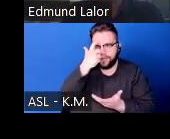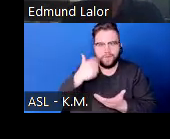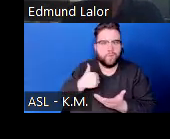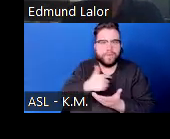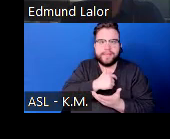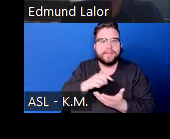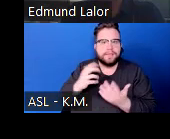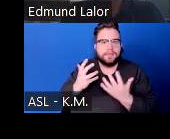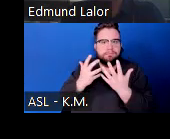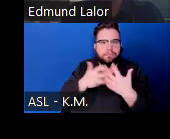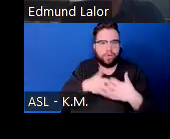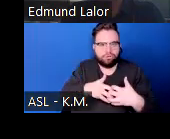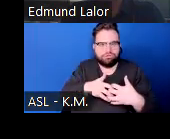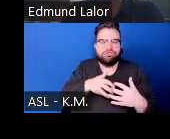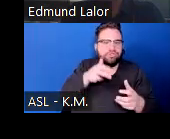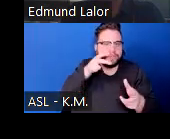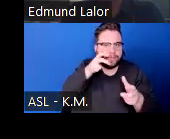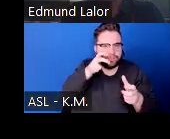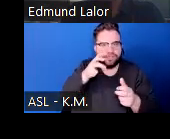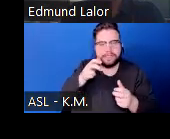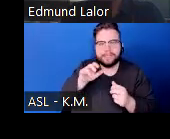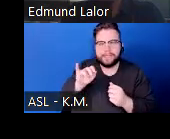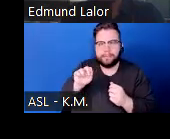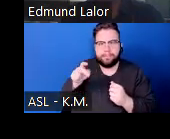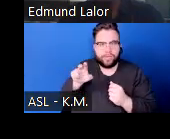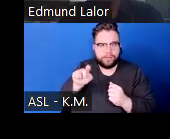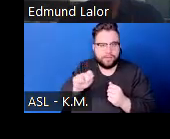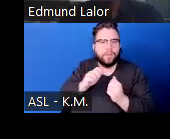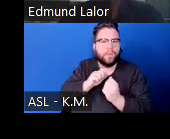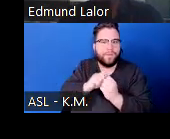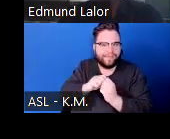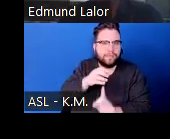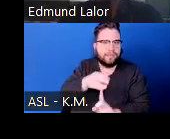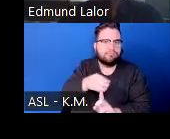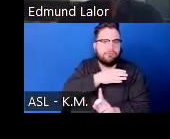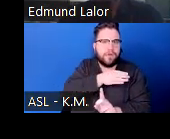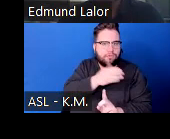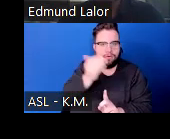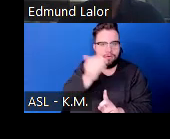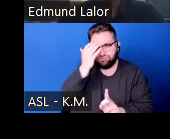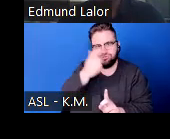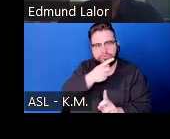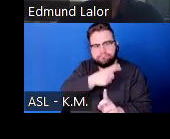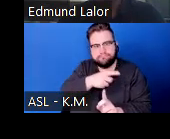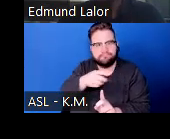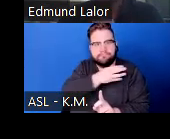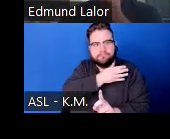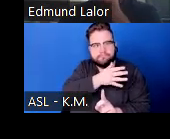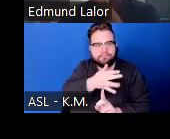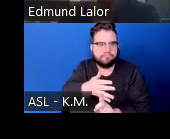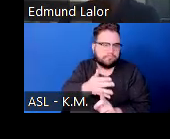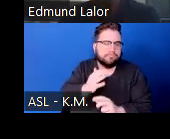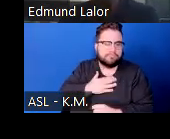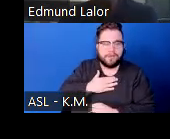input with our prior knowledge of the world. And what my lab is interested in is in the processing